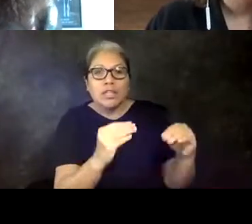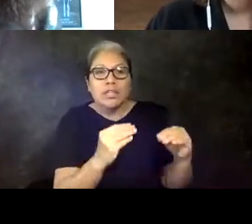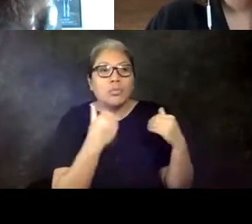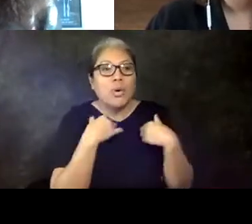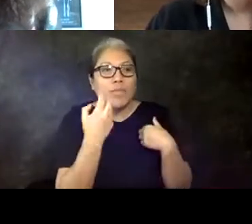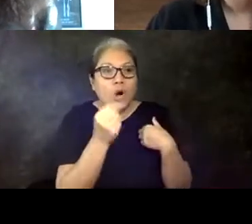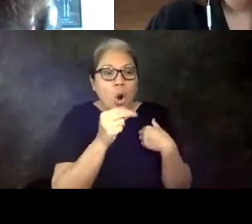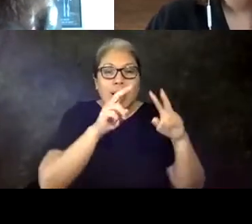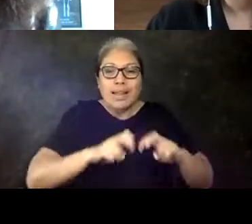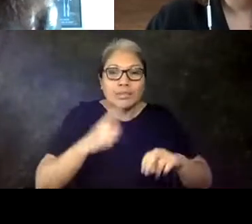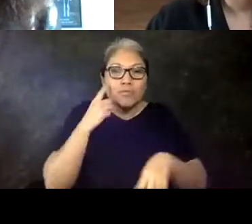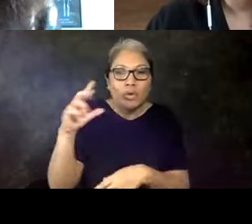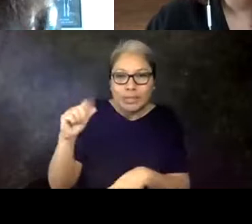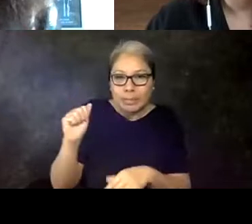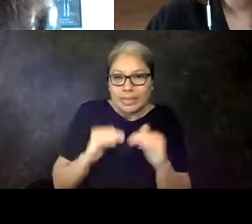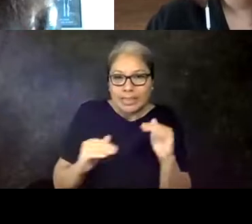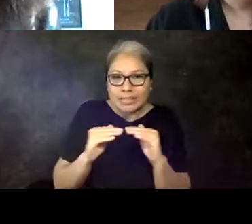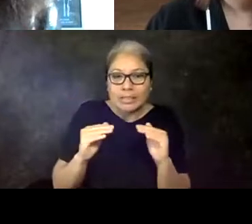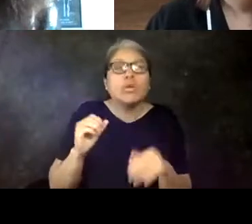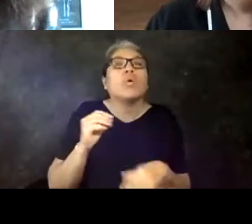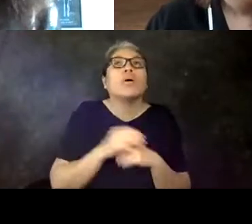analysis, so that if they're doing,